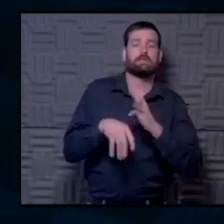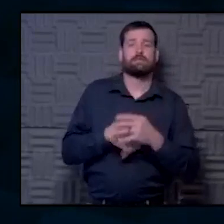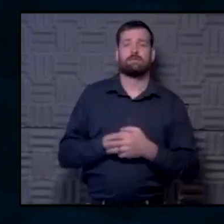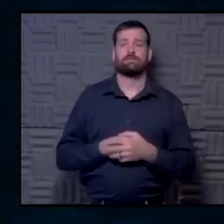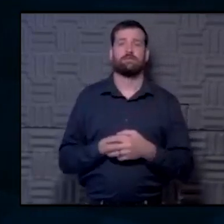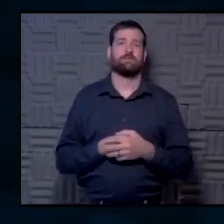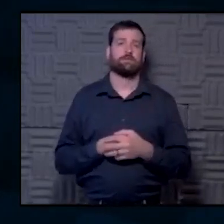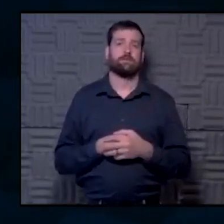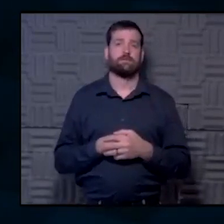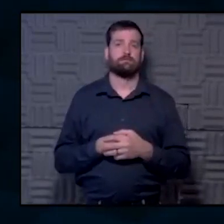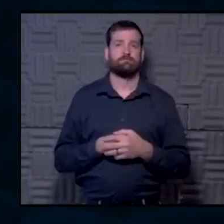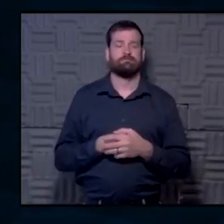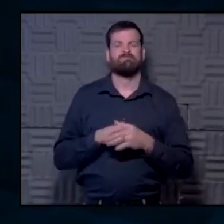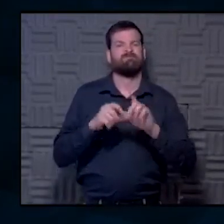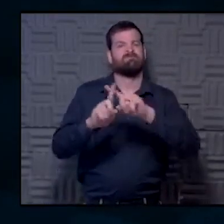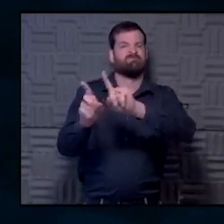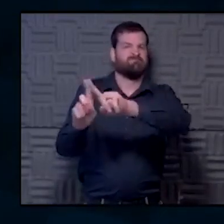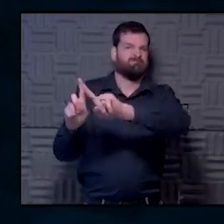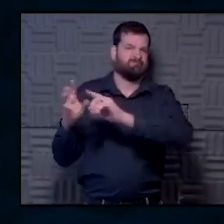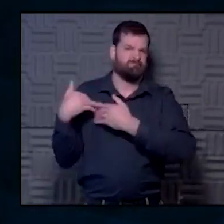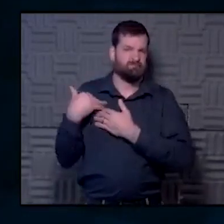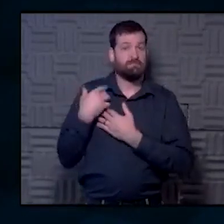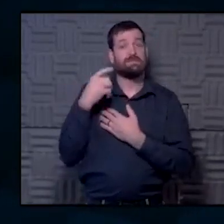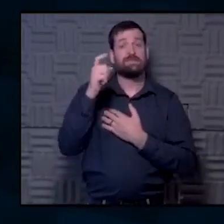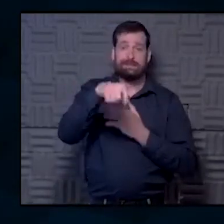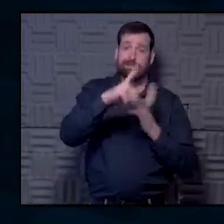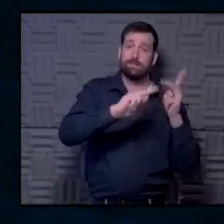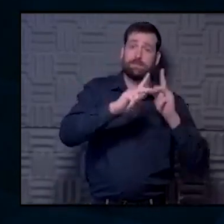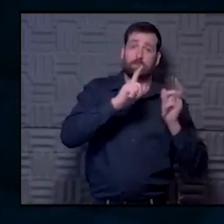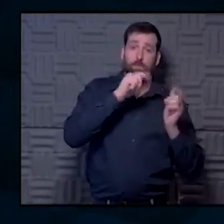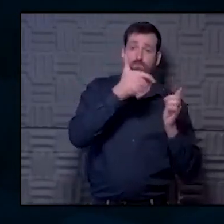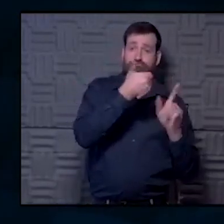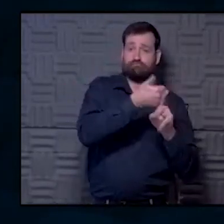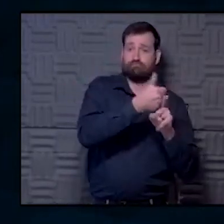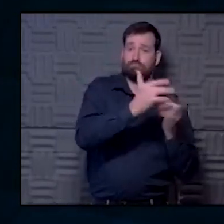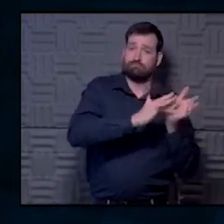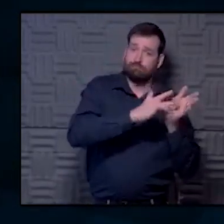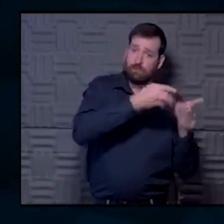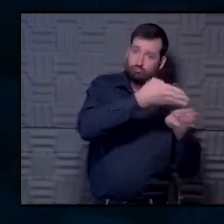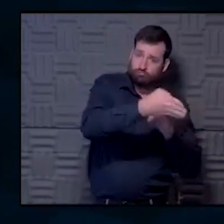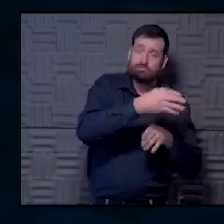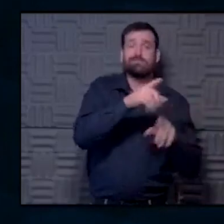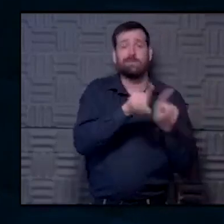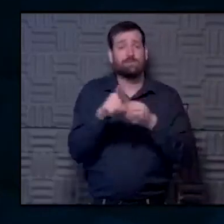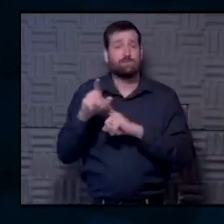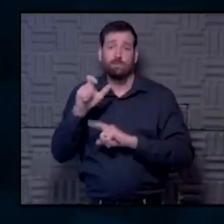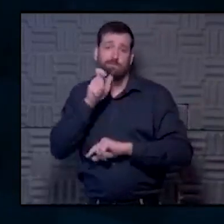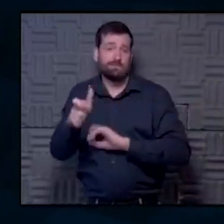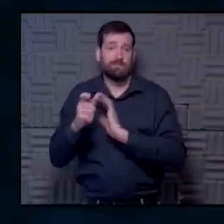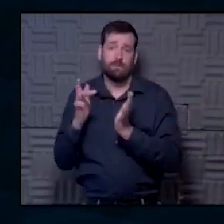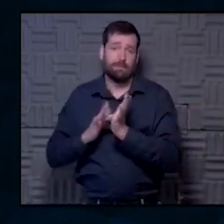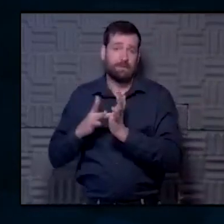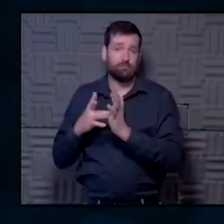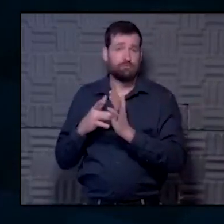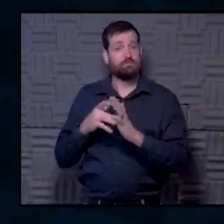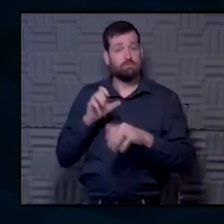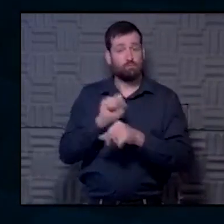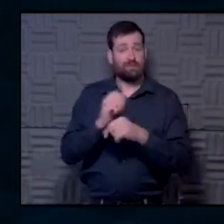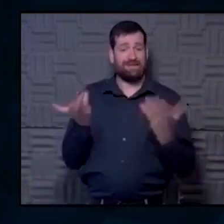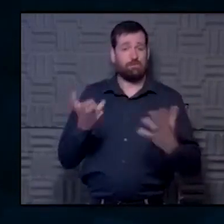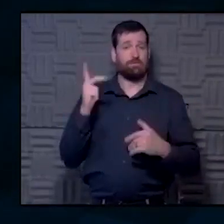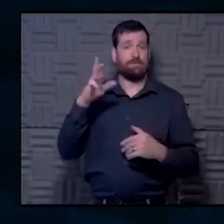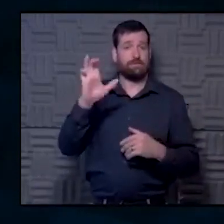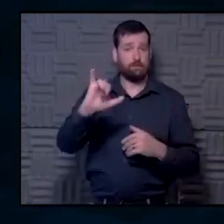and various things. So we need medical and non-medical to help us right here in our own Kansas City